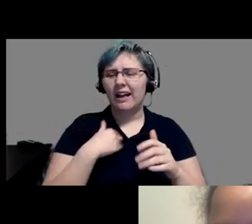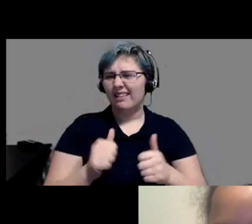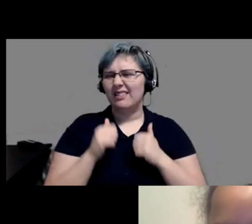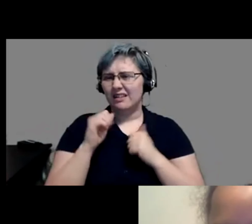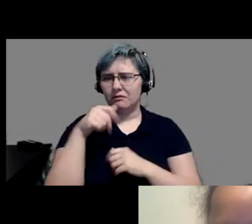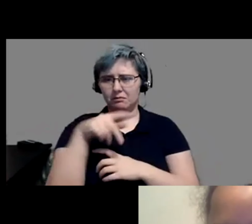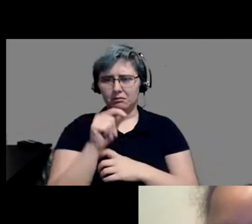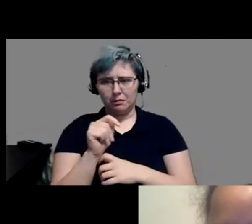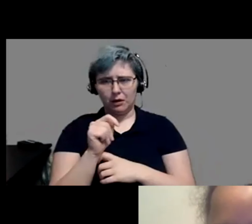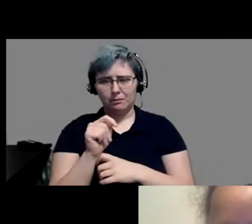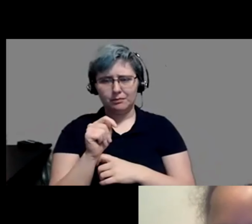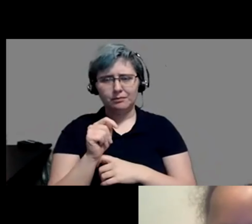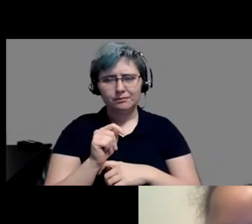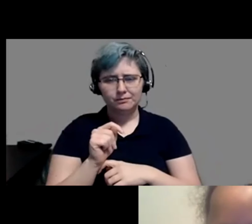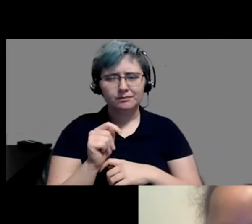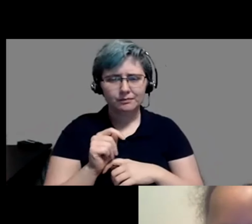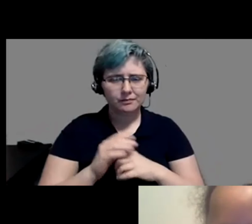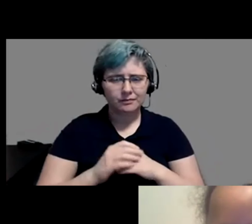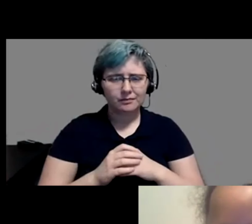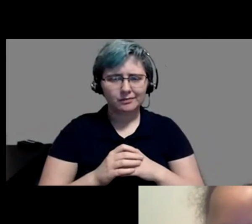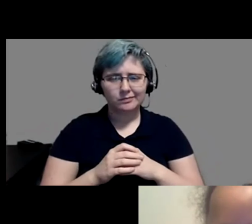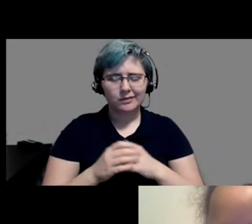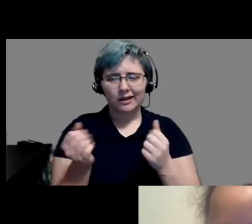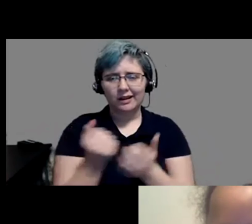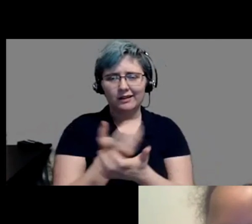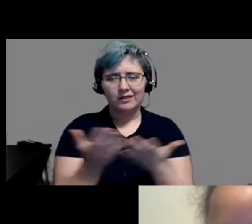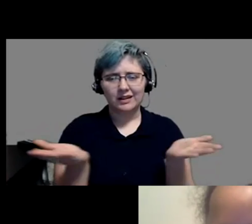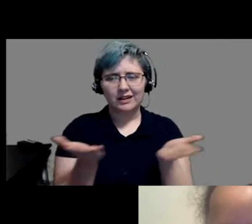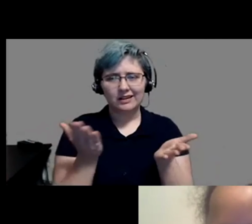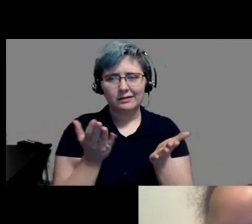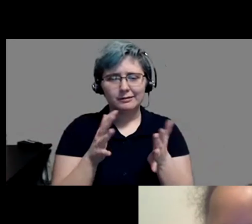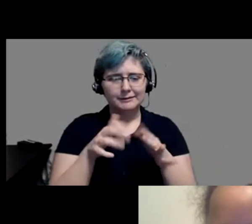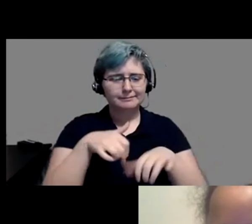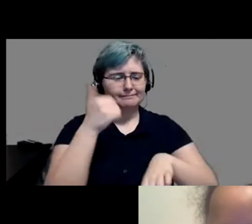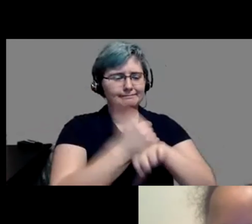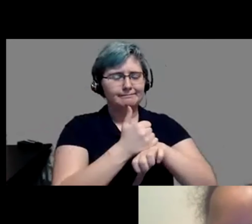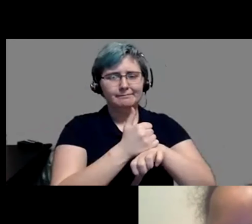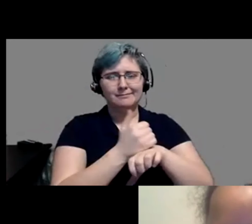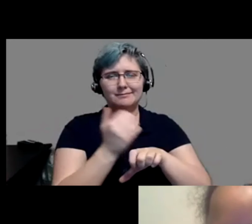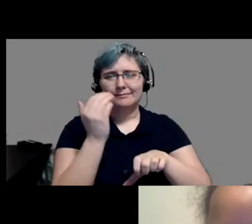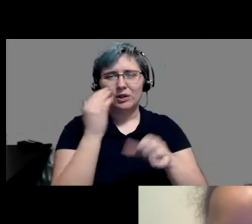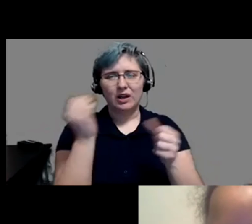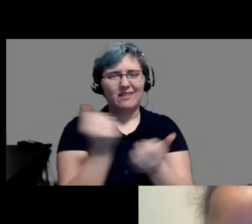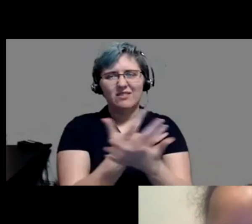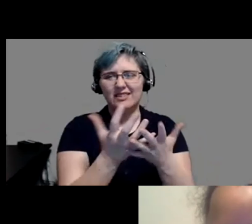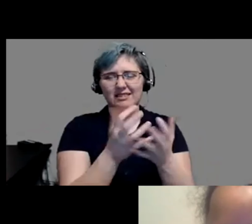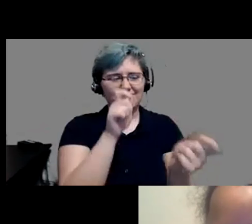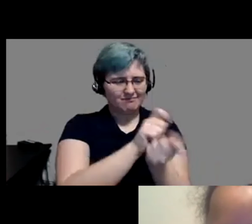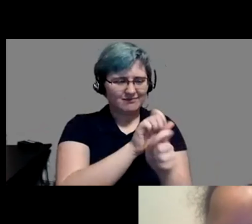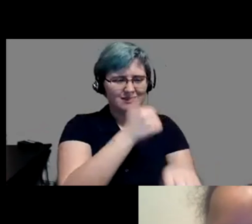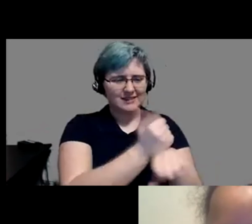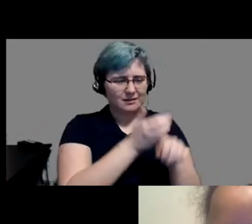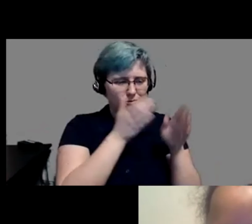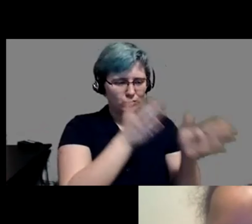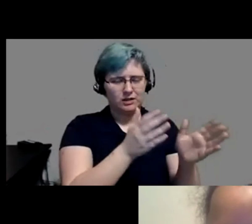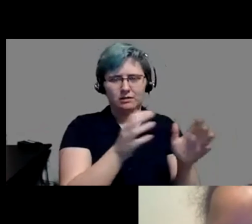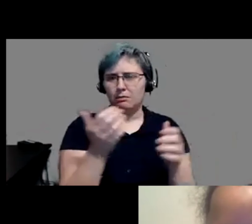apartment, and, pretty much everything here is set in stone of, how everything's set up. But is there